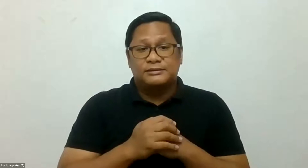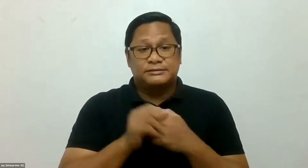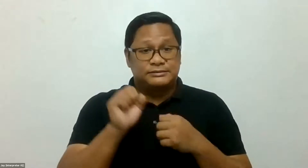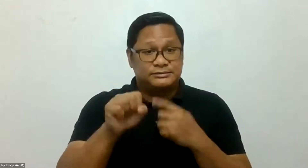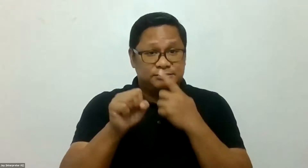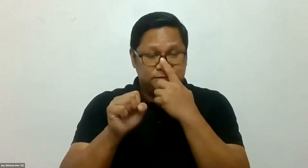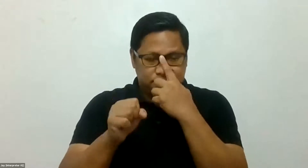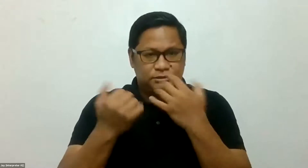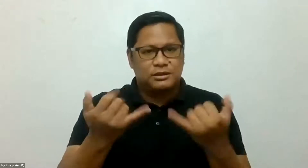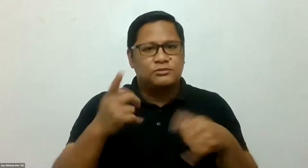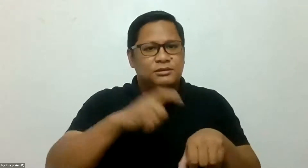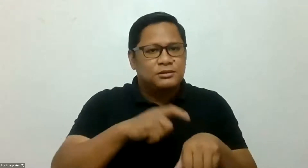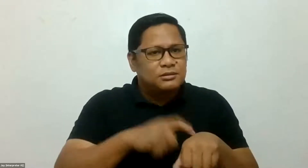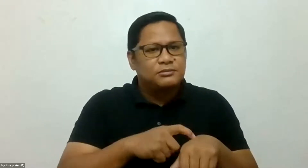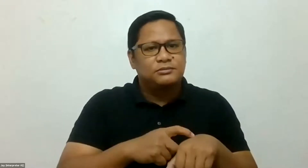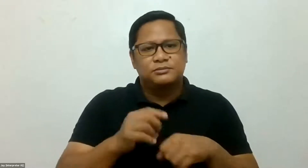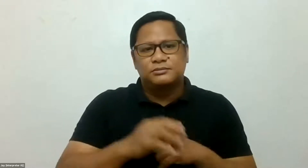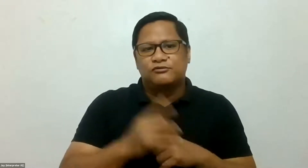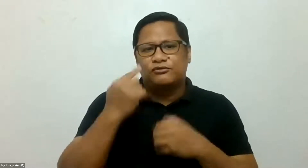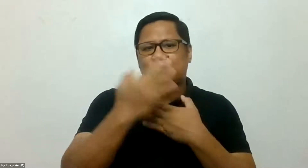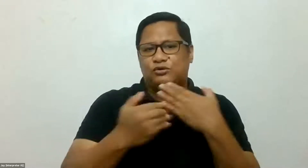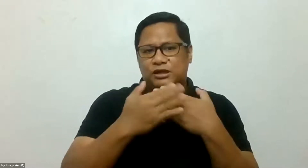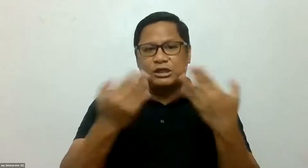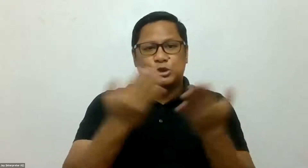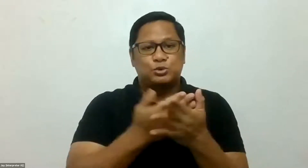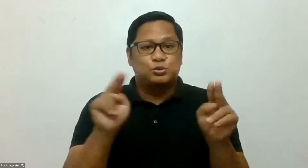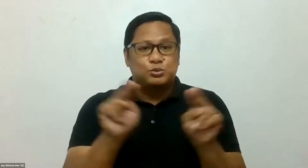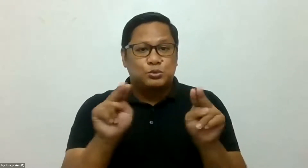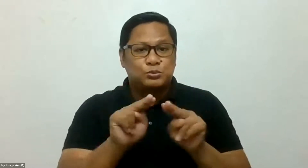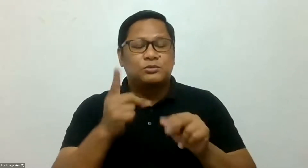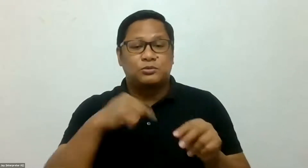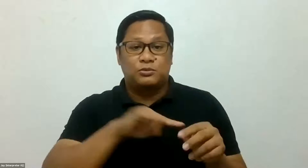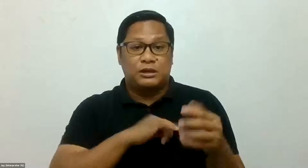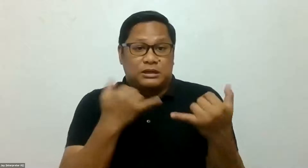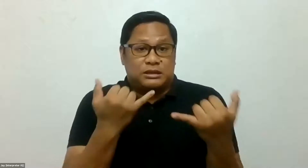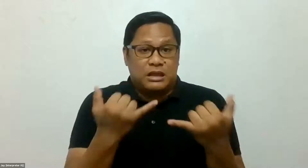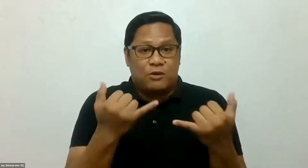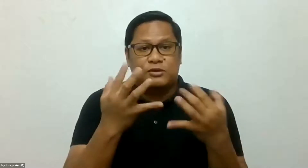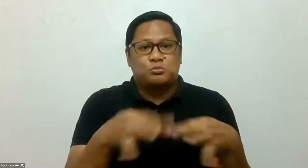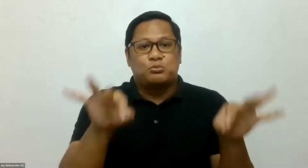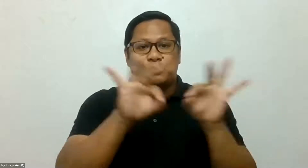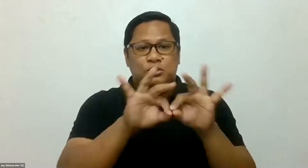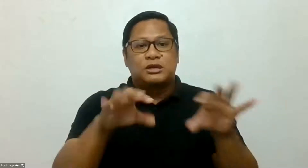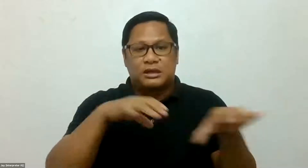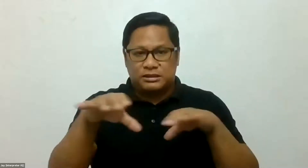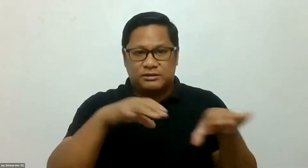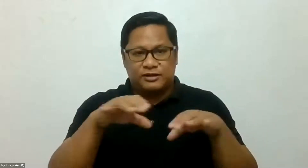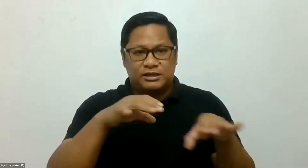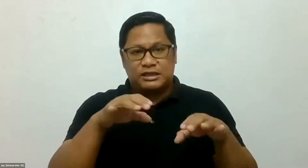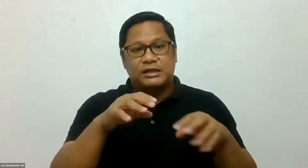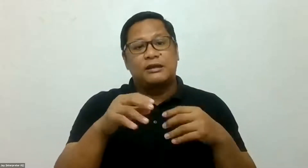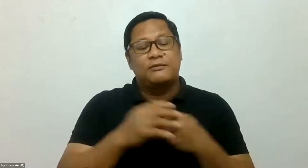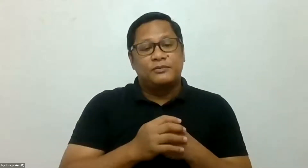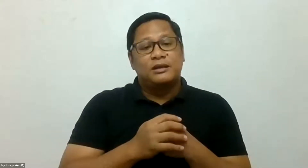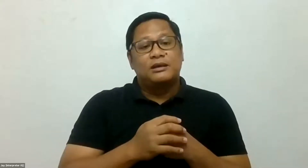the times, what others are calling the new normal, that we are holding this important activity virtually. The enactment of